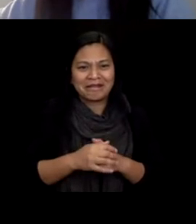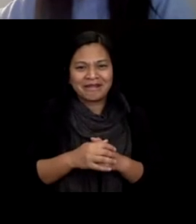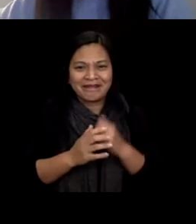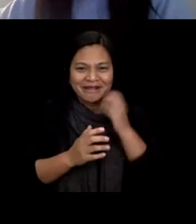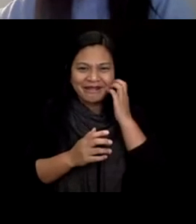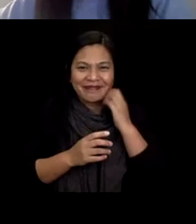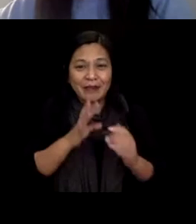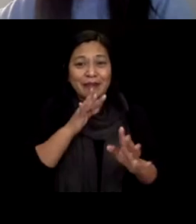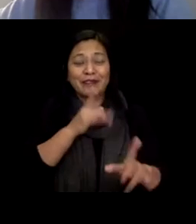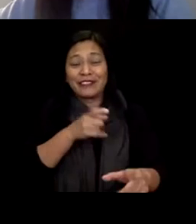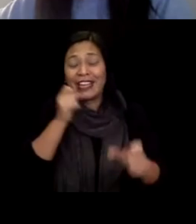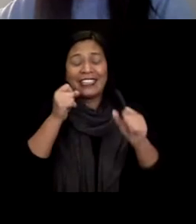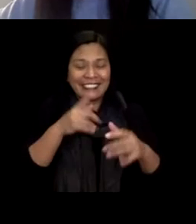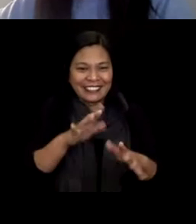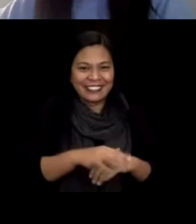Getting passionate.